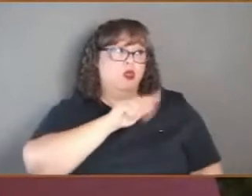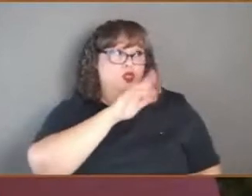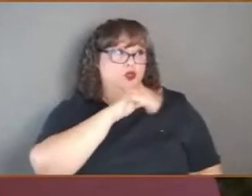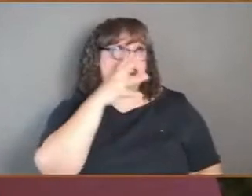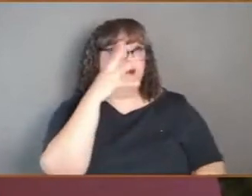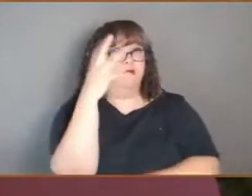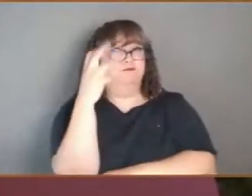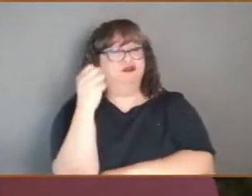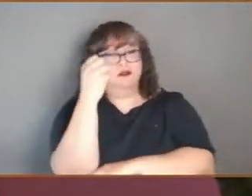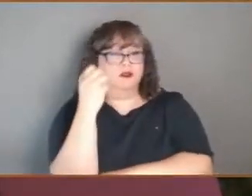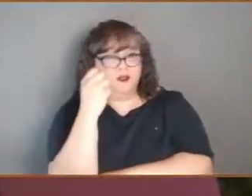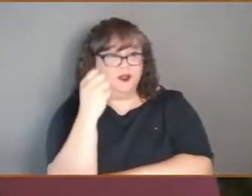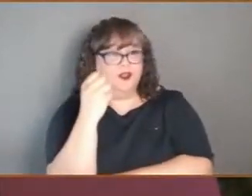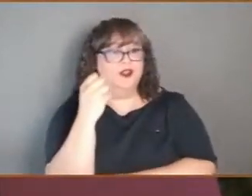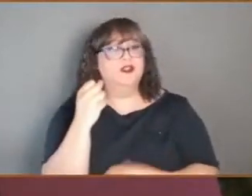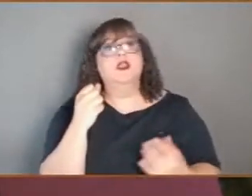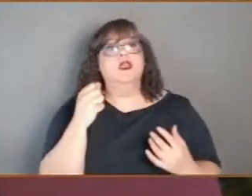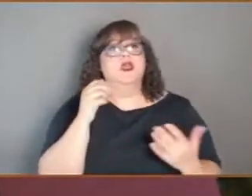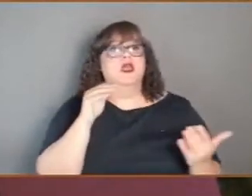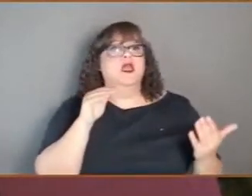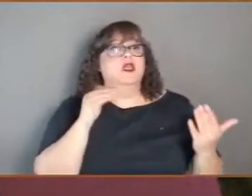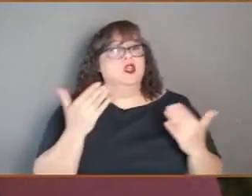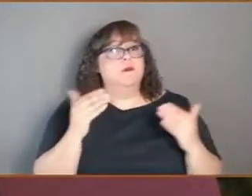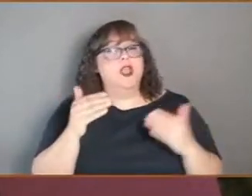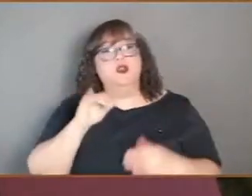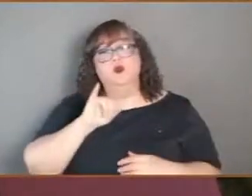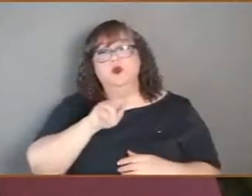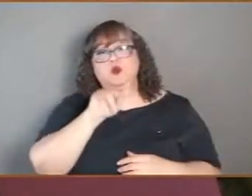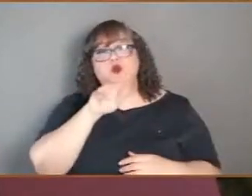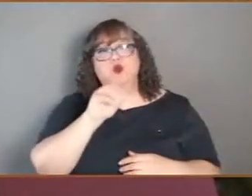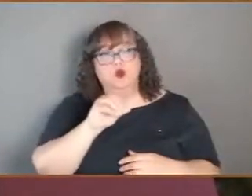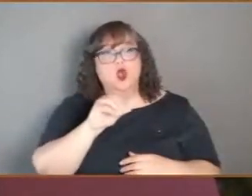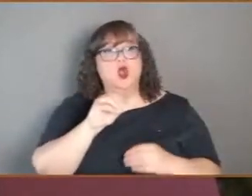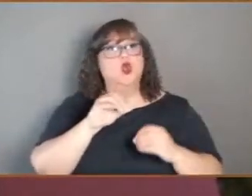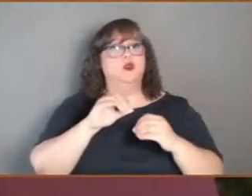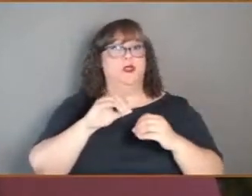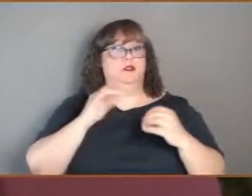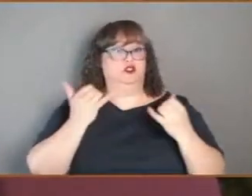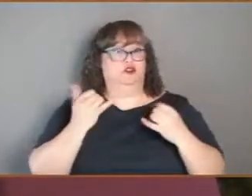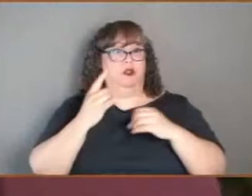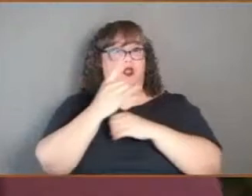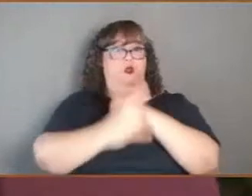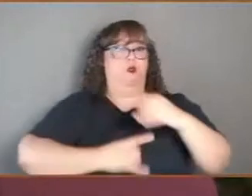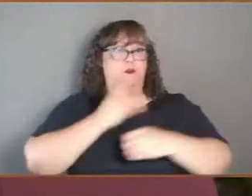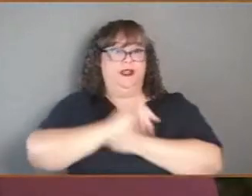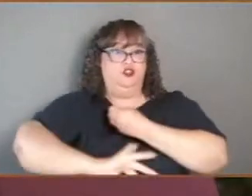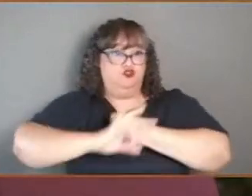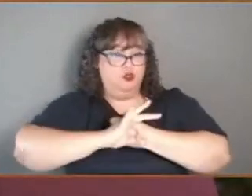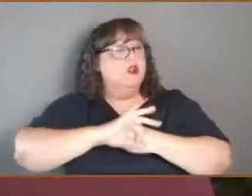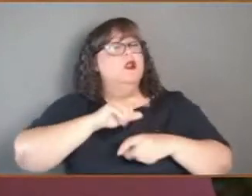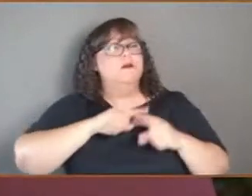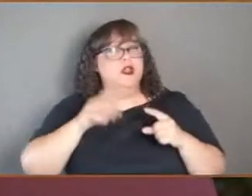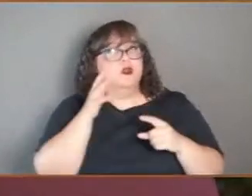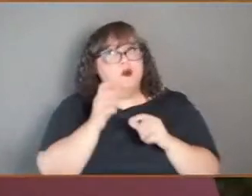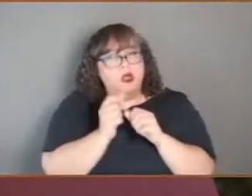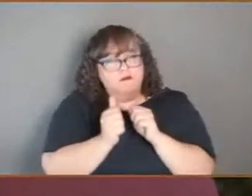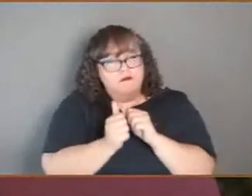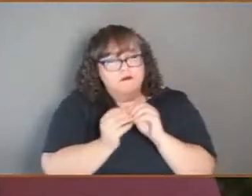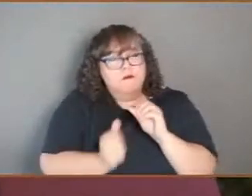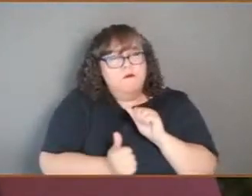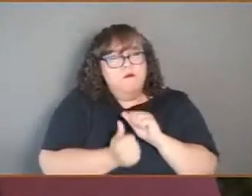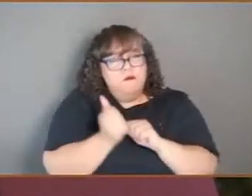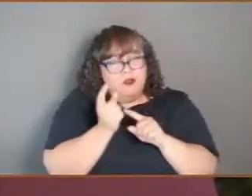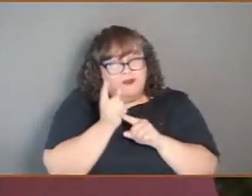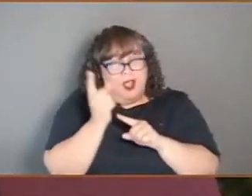that's currently orbiting Jupiter, that is going to go further away on solar power than ever before. The Trojans are very far from the